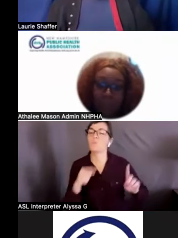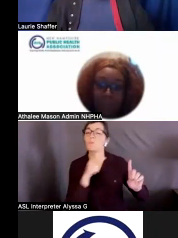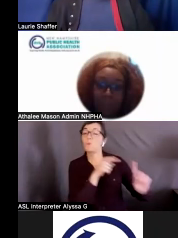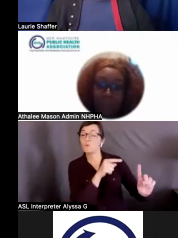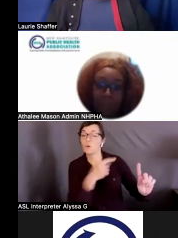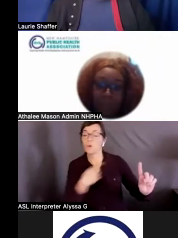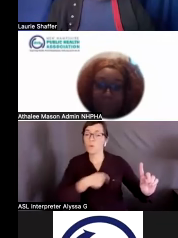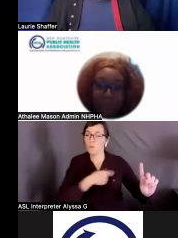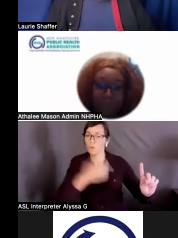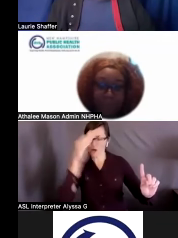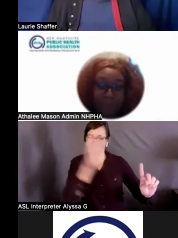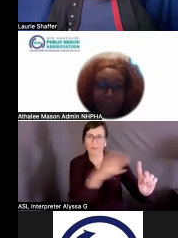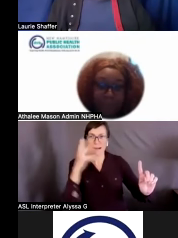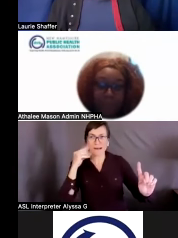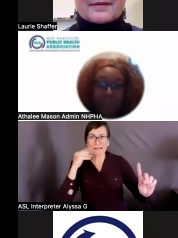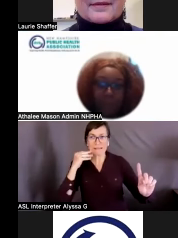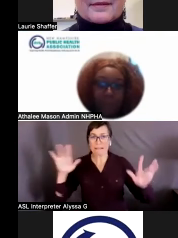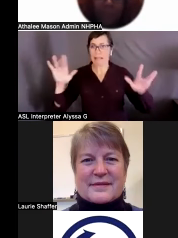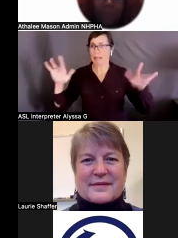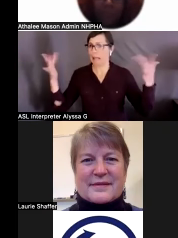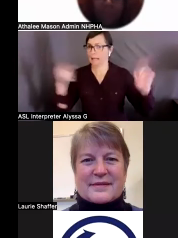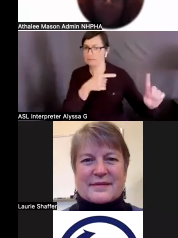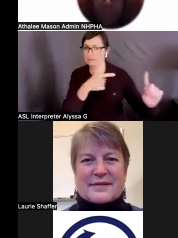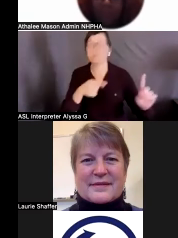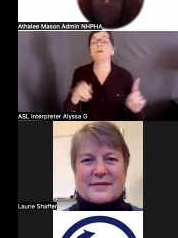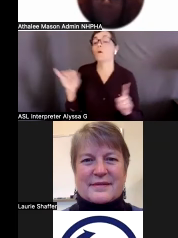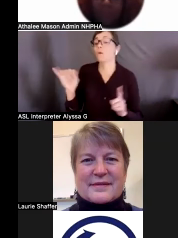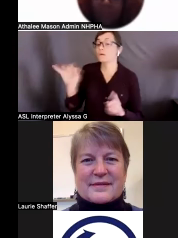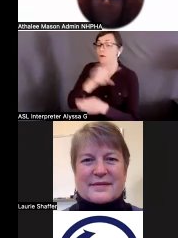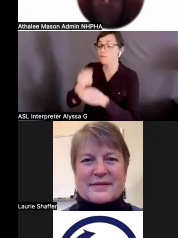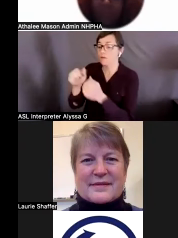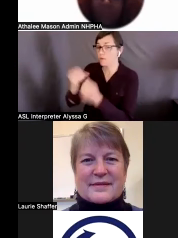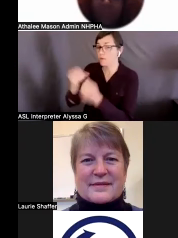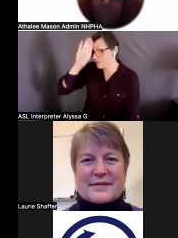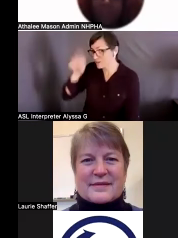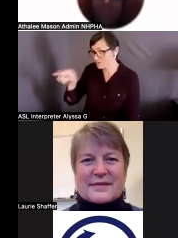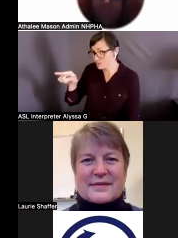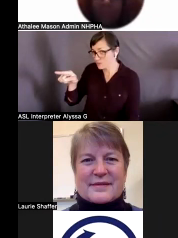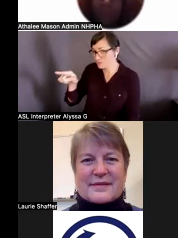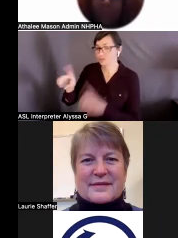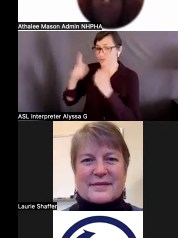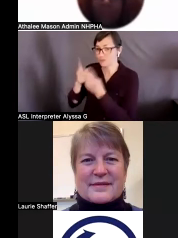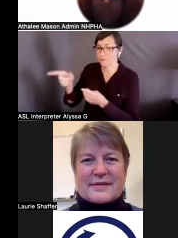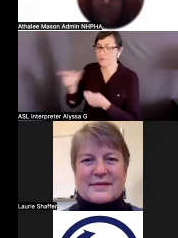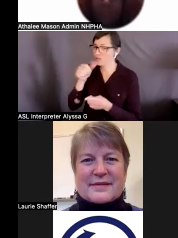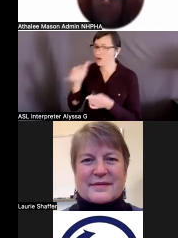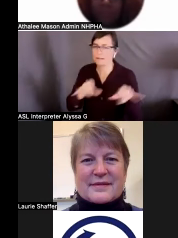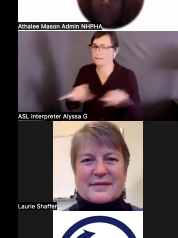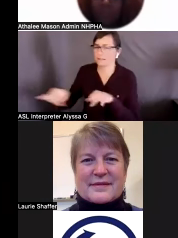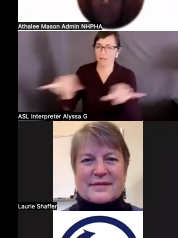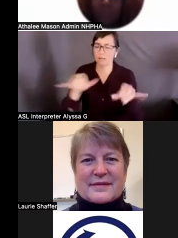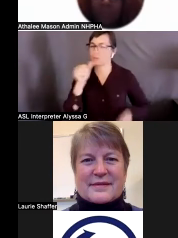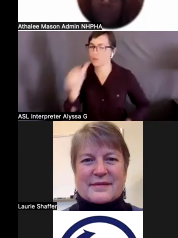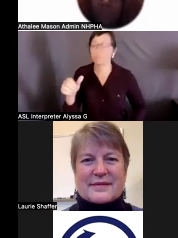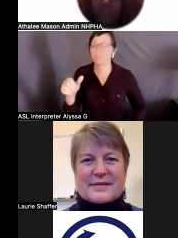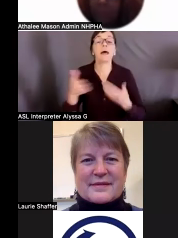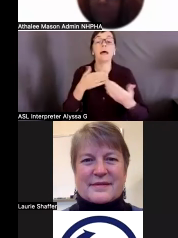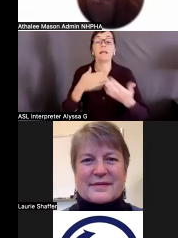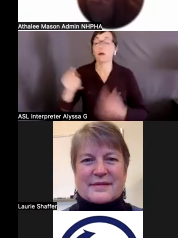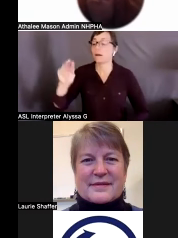emergency management director team. But this is not universally the case. So in March of 2020,